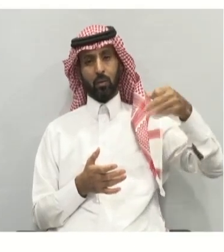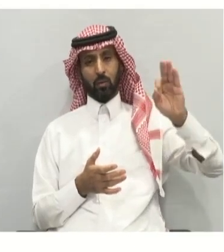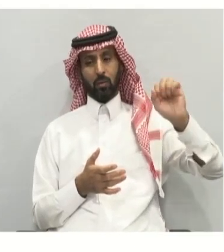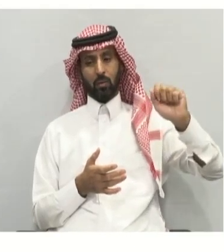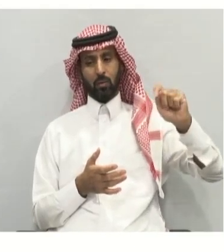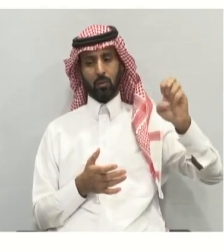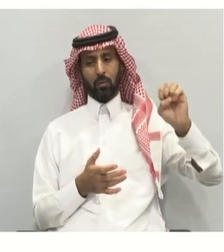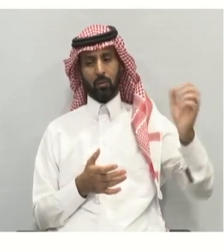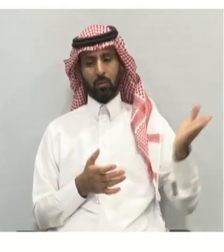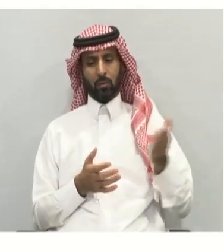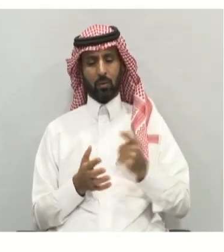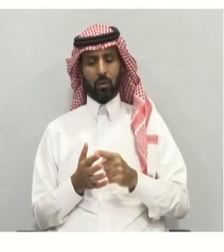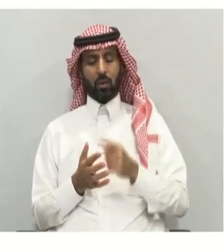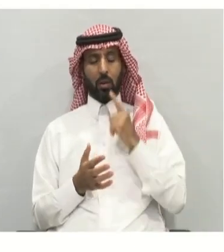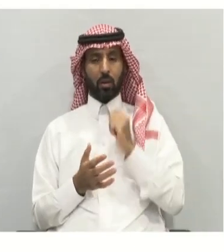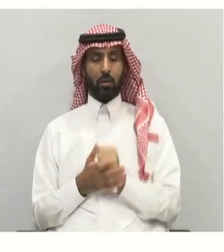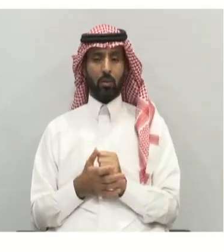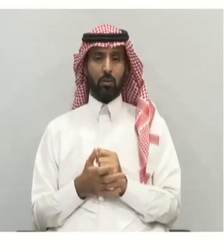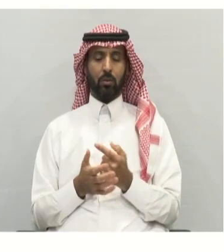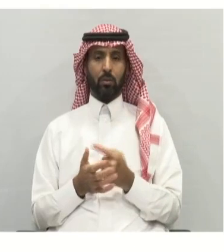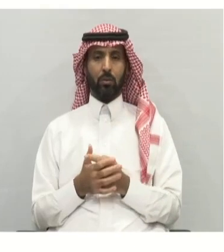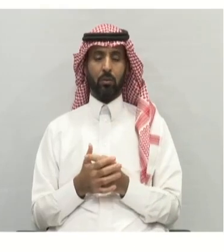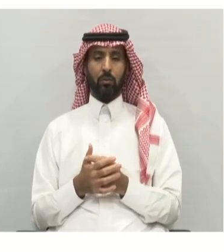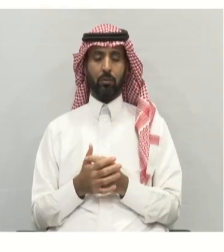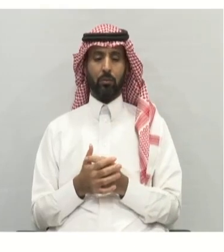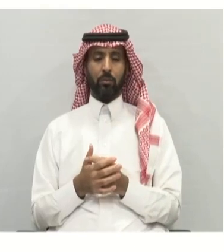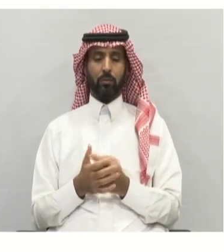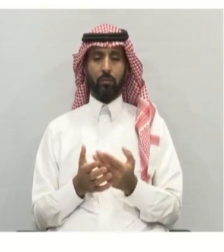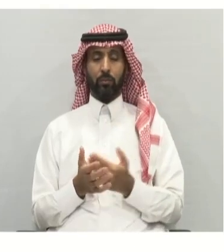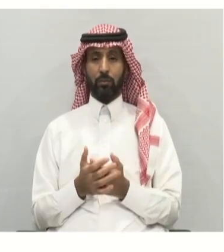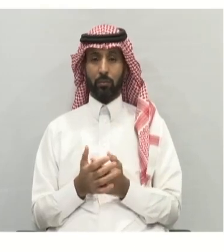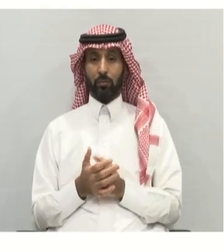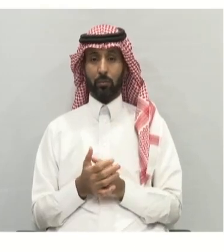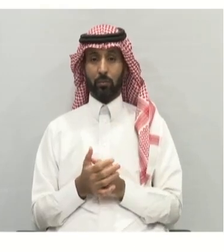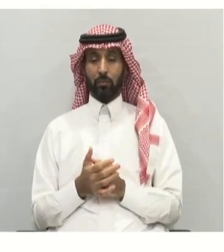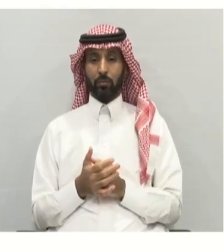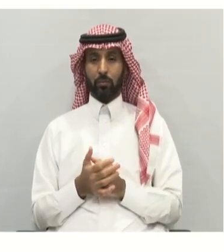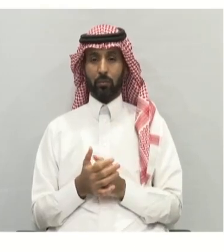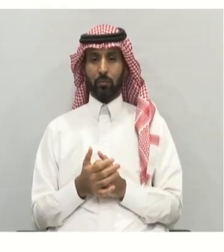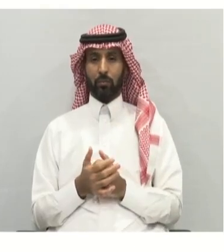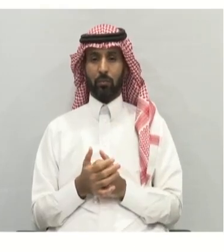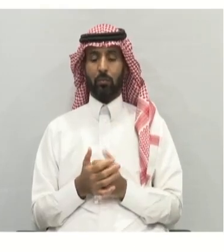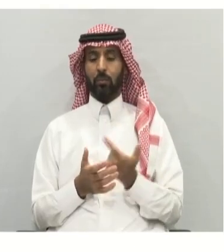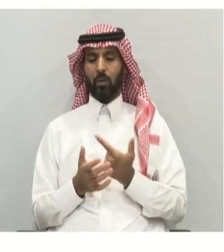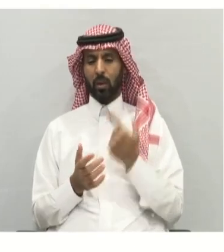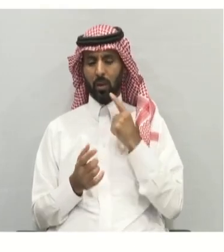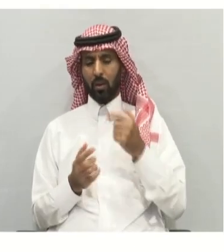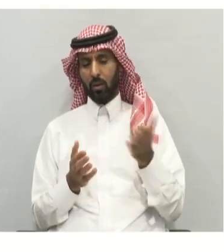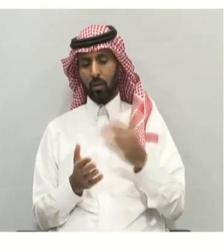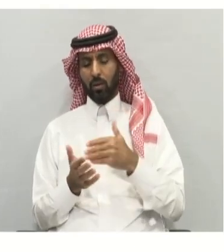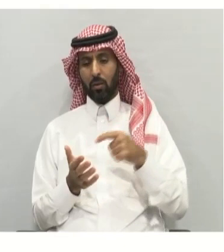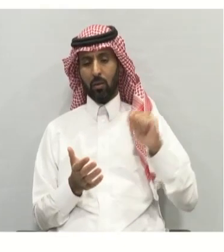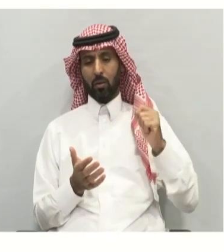it was on Wednesday, and the time was 3 o'clock, and the place was the family farm. And